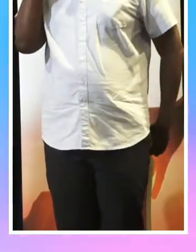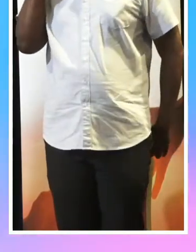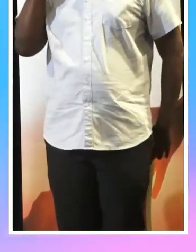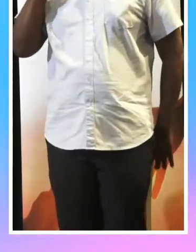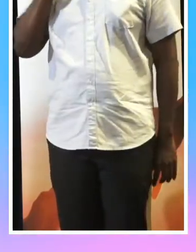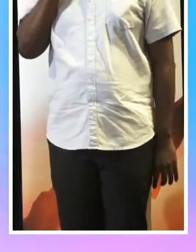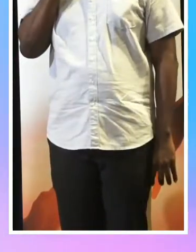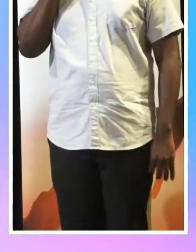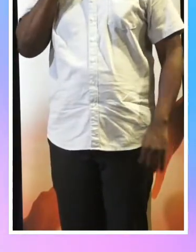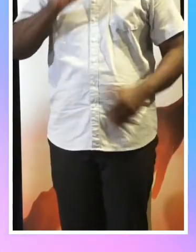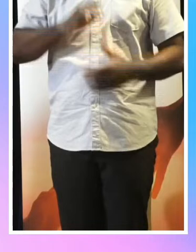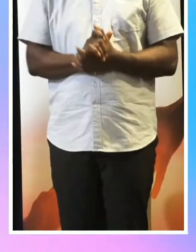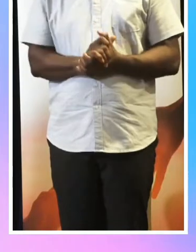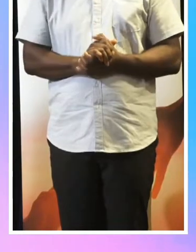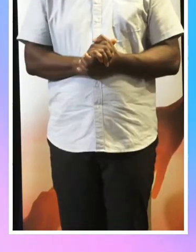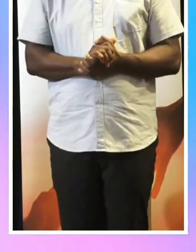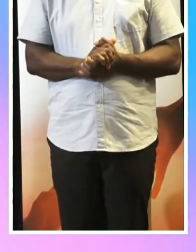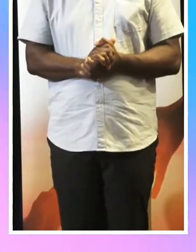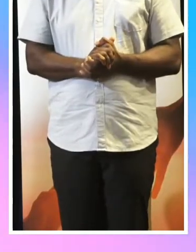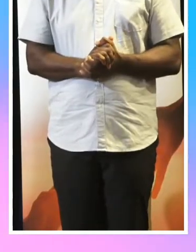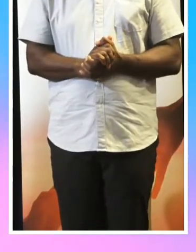such.